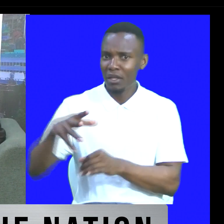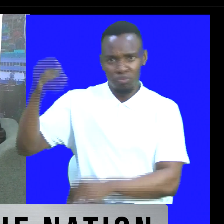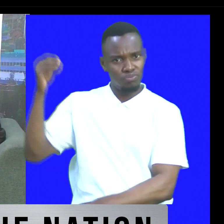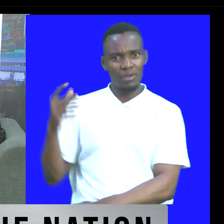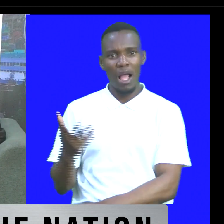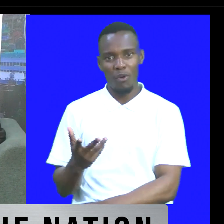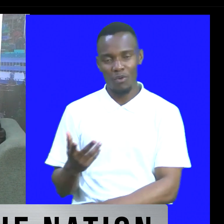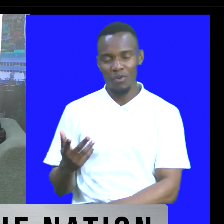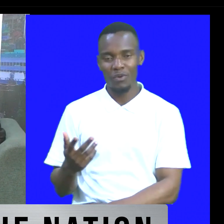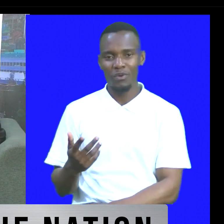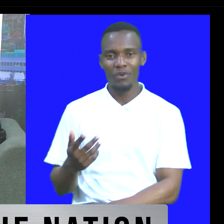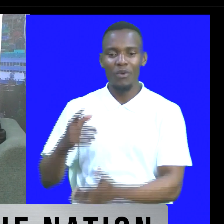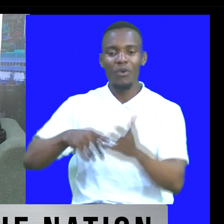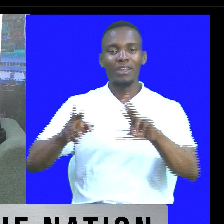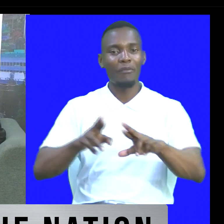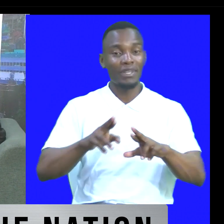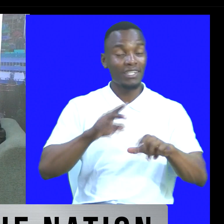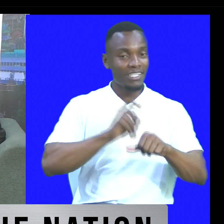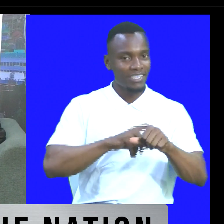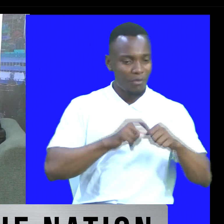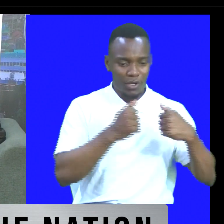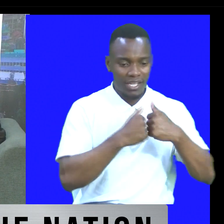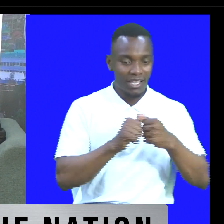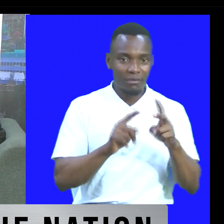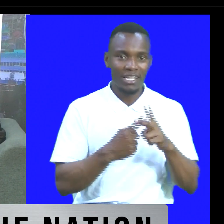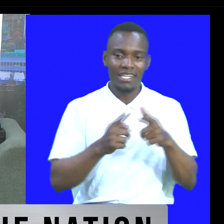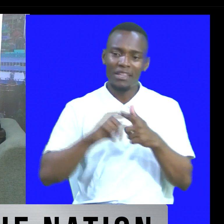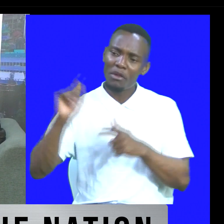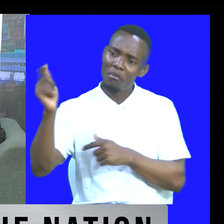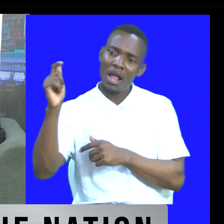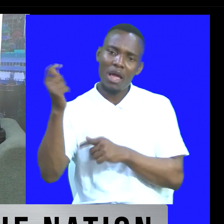The game started, Yes. and the Malawians were really running circles around